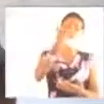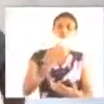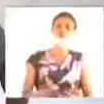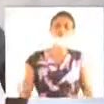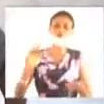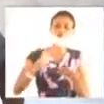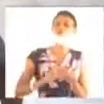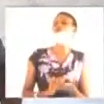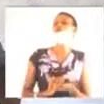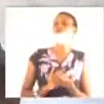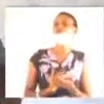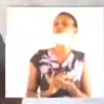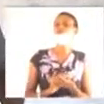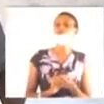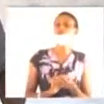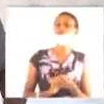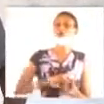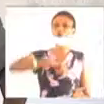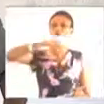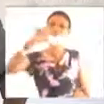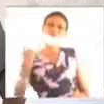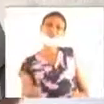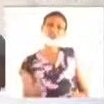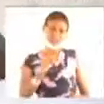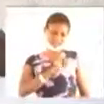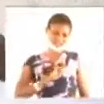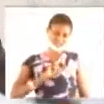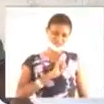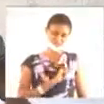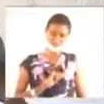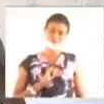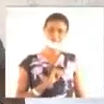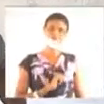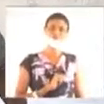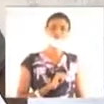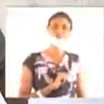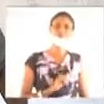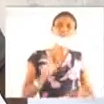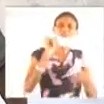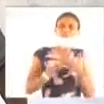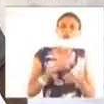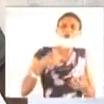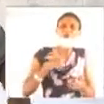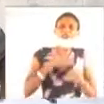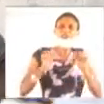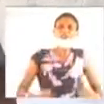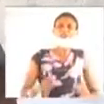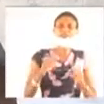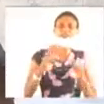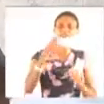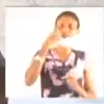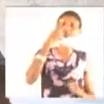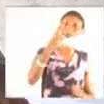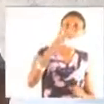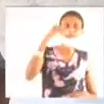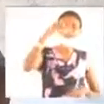to tell you that if you don't go out, destruction and crisis will happen. These are